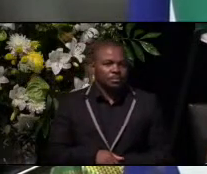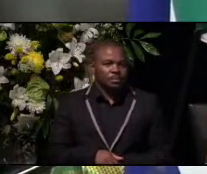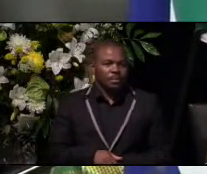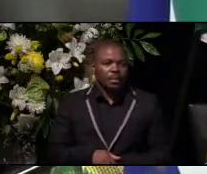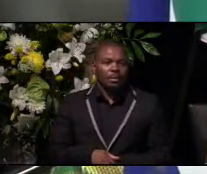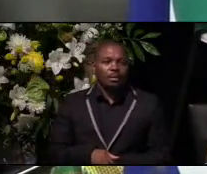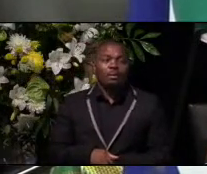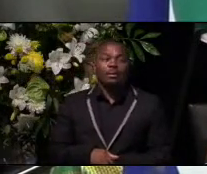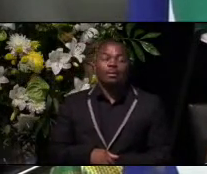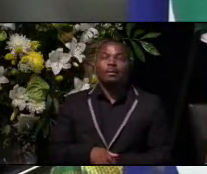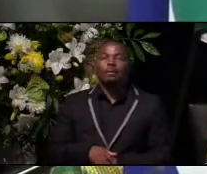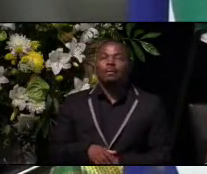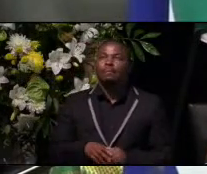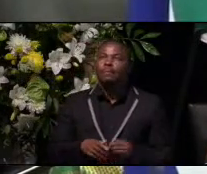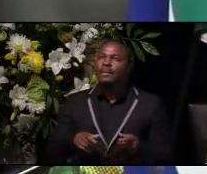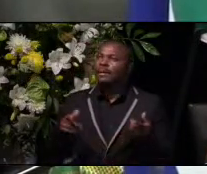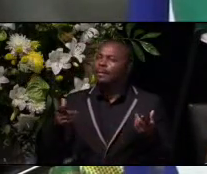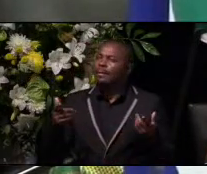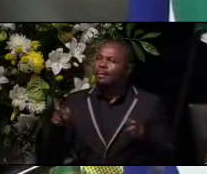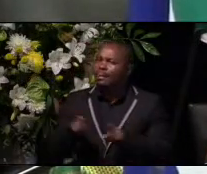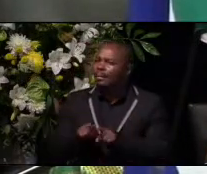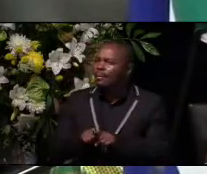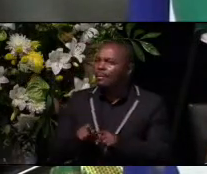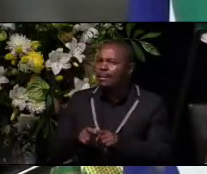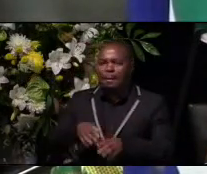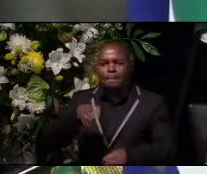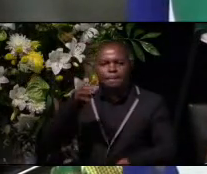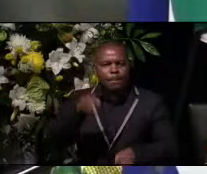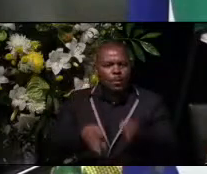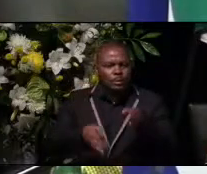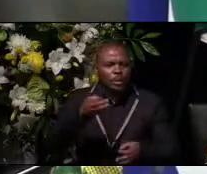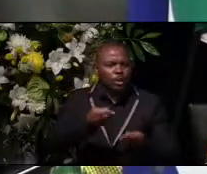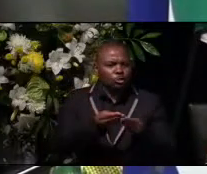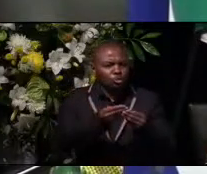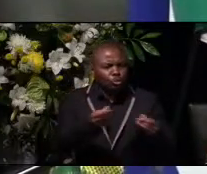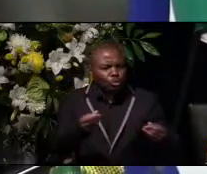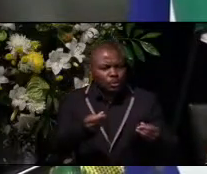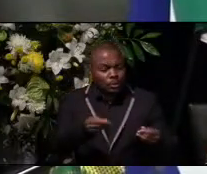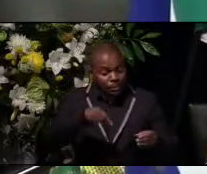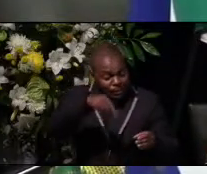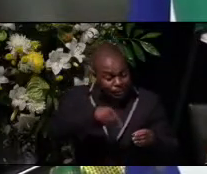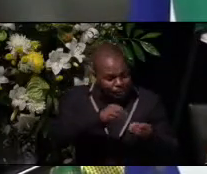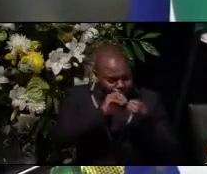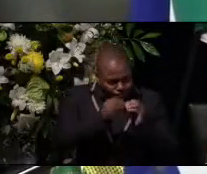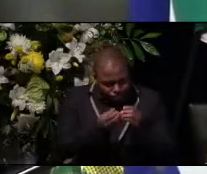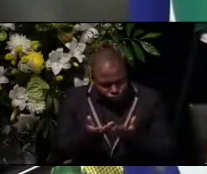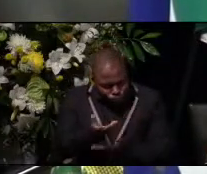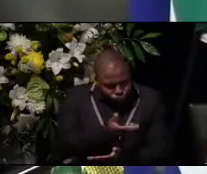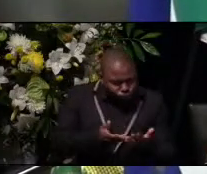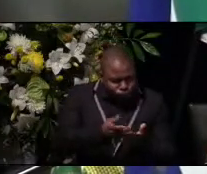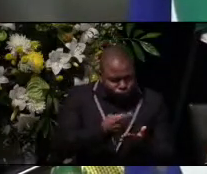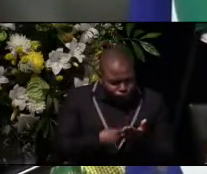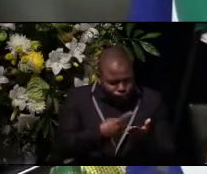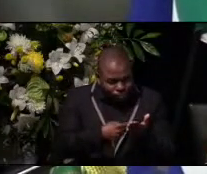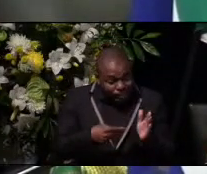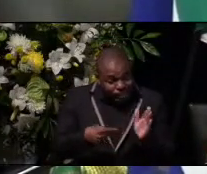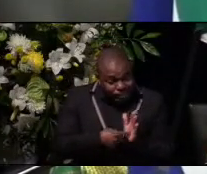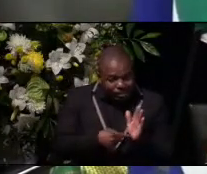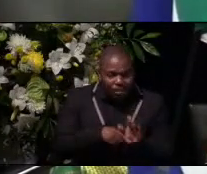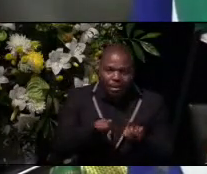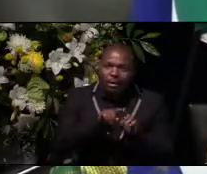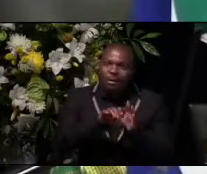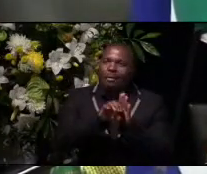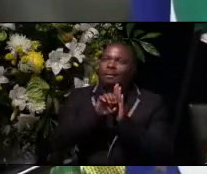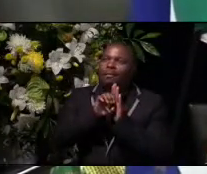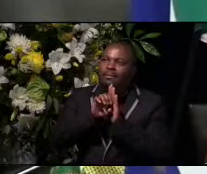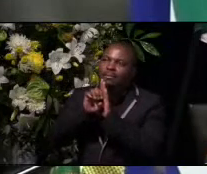even the Homegrown political solution had become an example